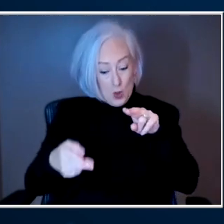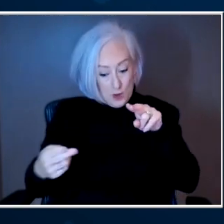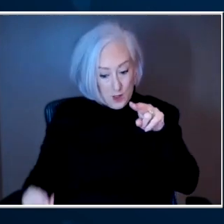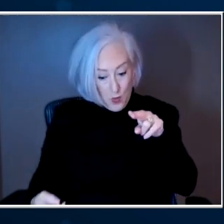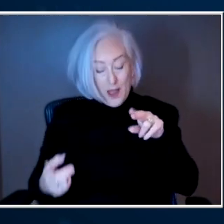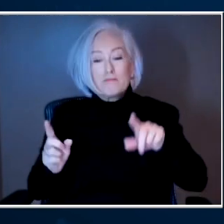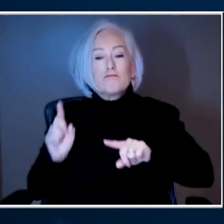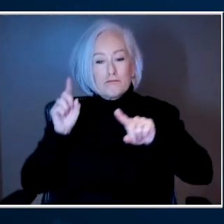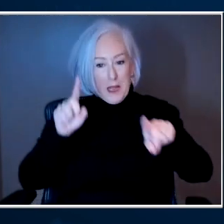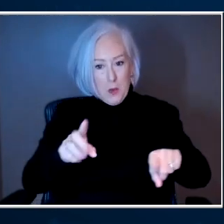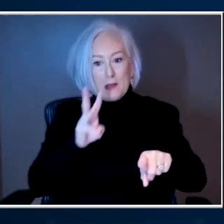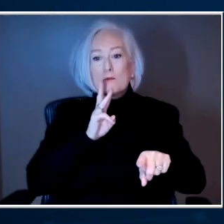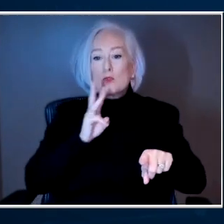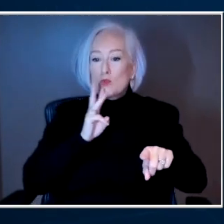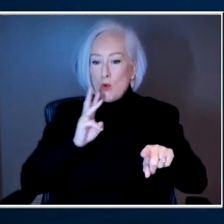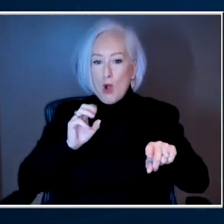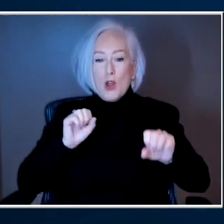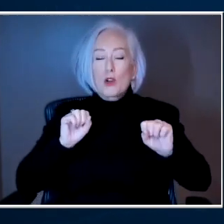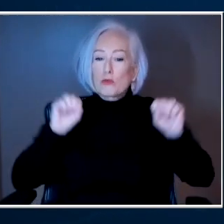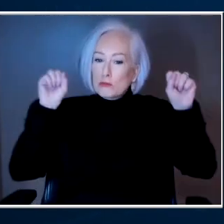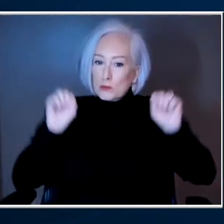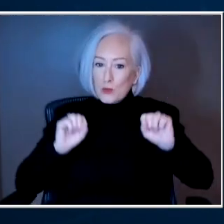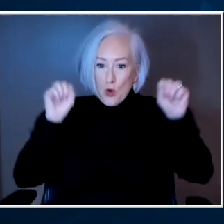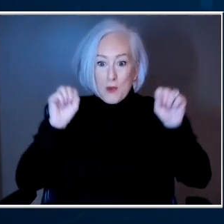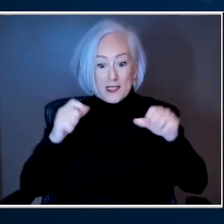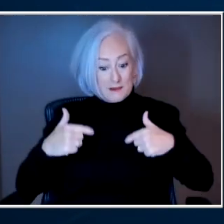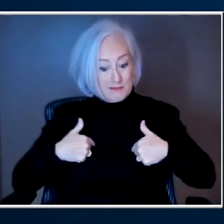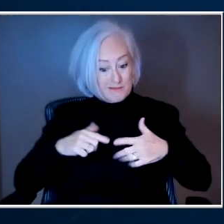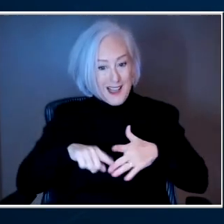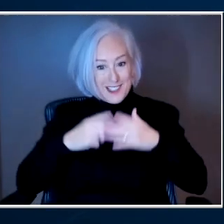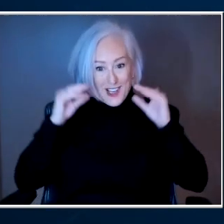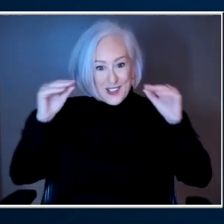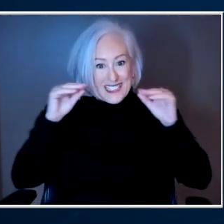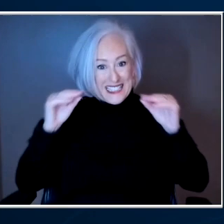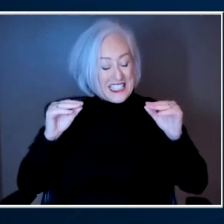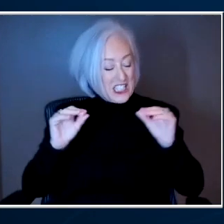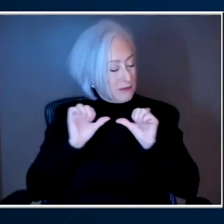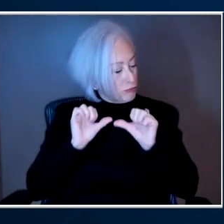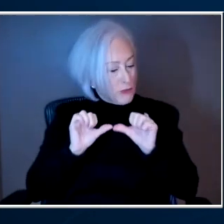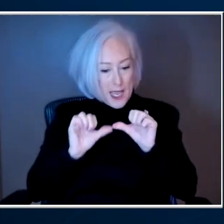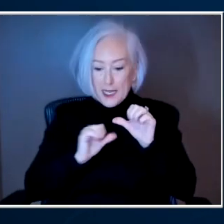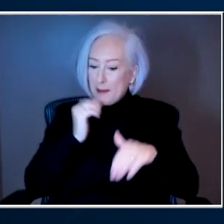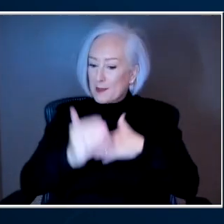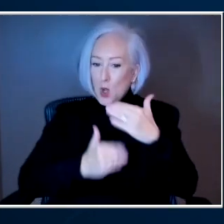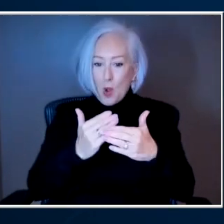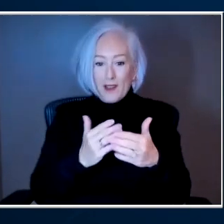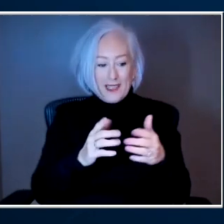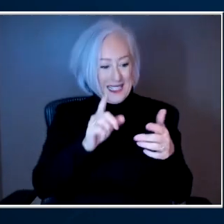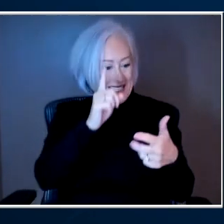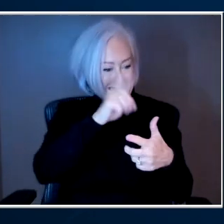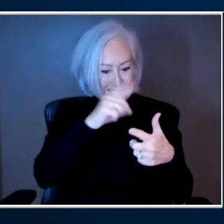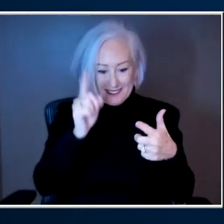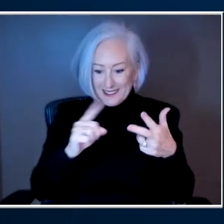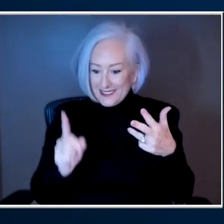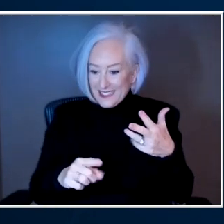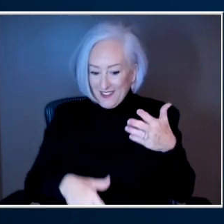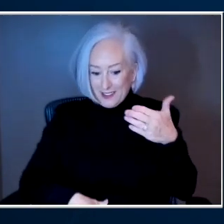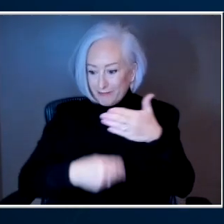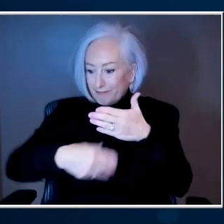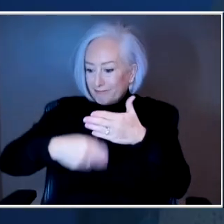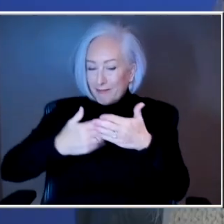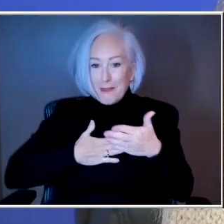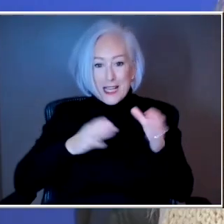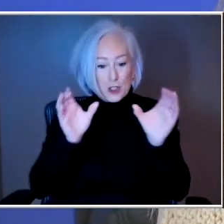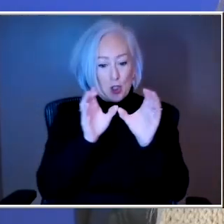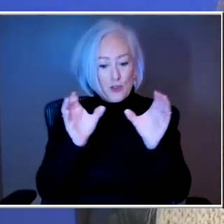teaching, and I didn't stop. I just kept getting certified for different things. And then I wanted to help.